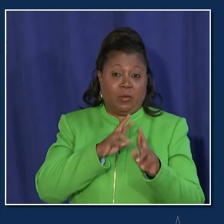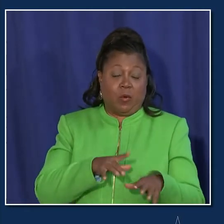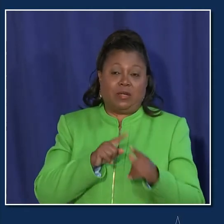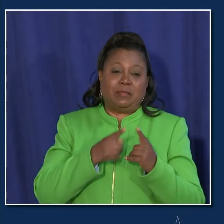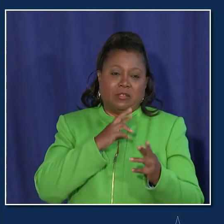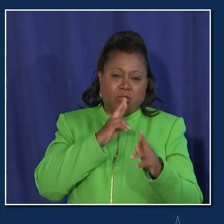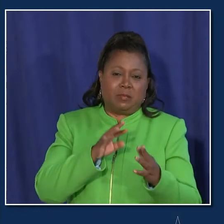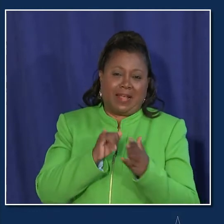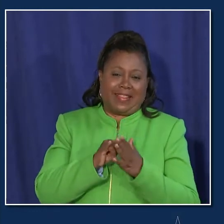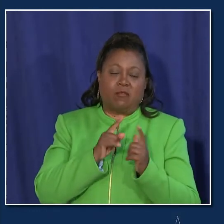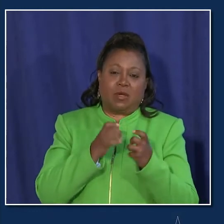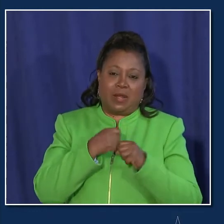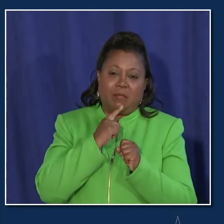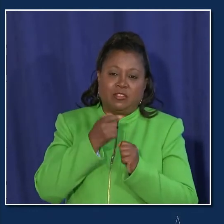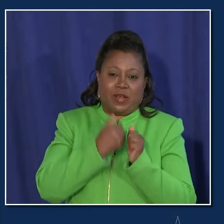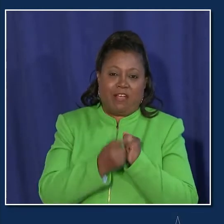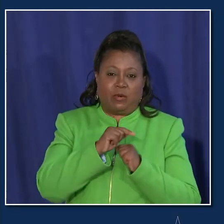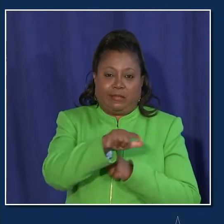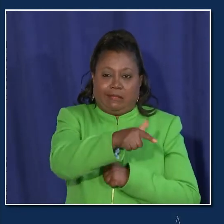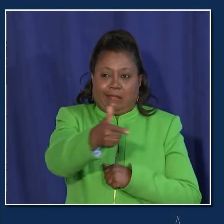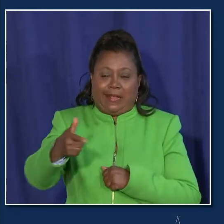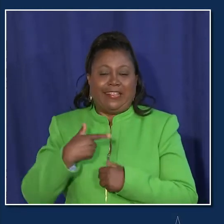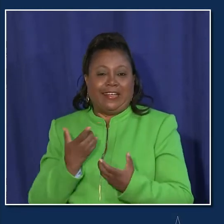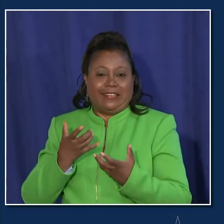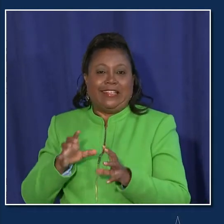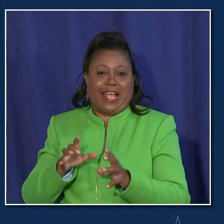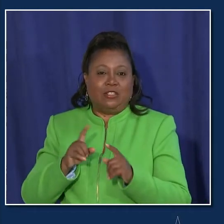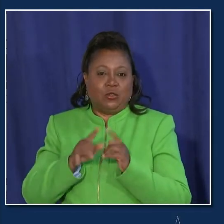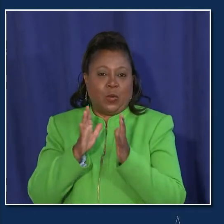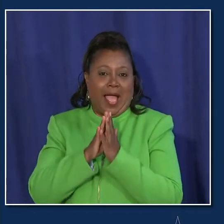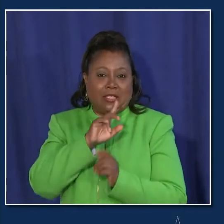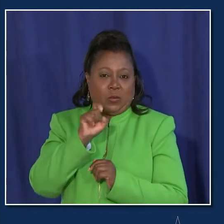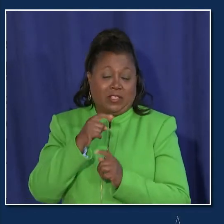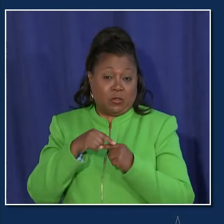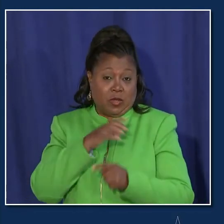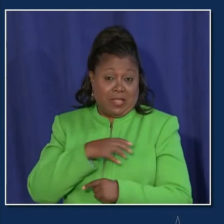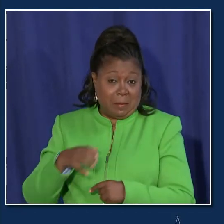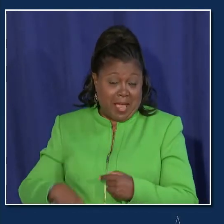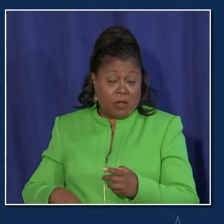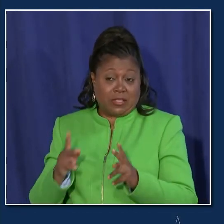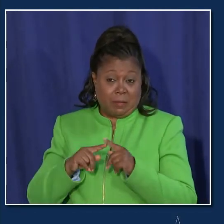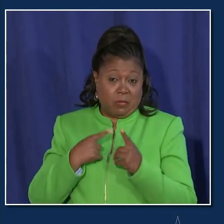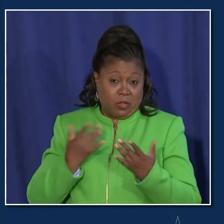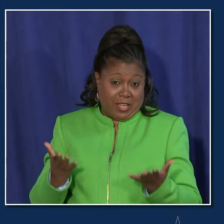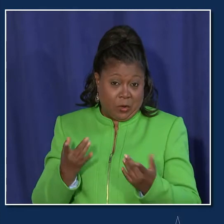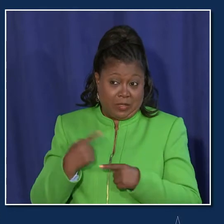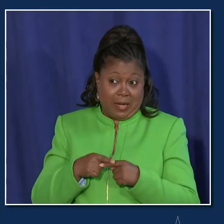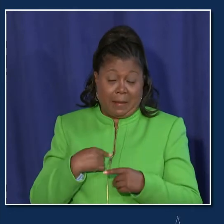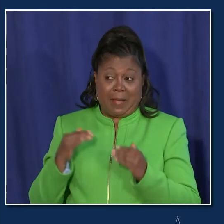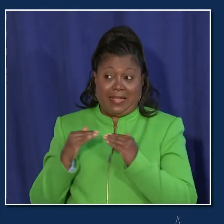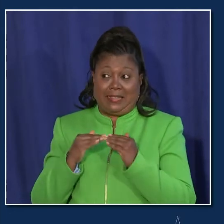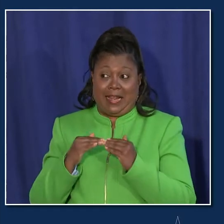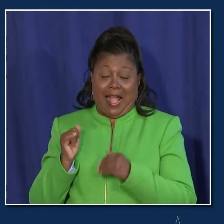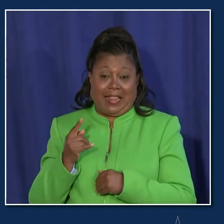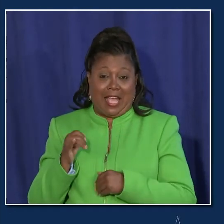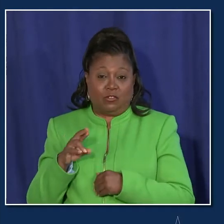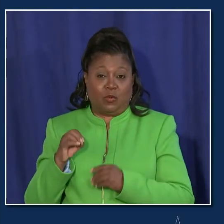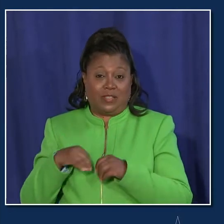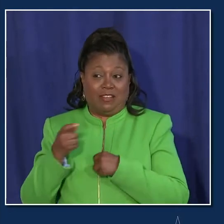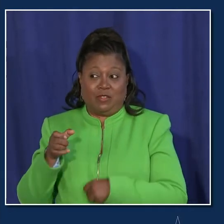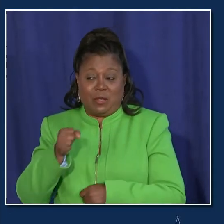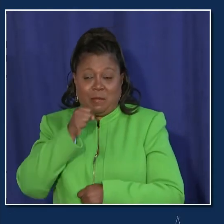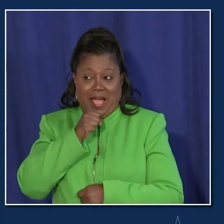Please respect that because we want to make sure everyone gets a chance to ask their question to the mayor and to the people that are present here. My colleague Alejandra will give you the